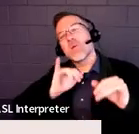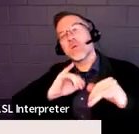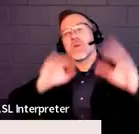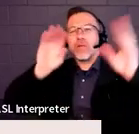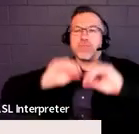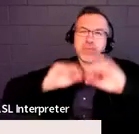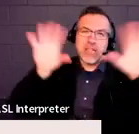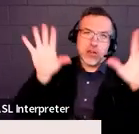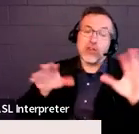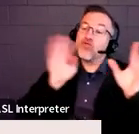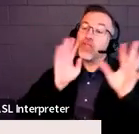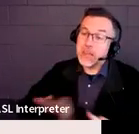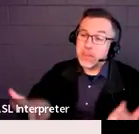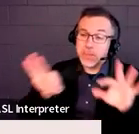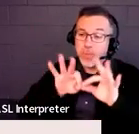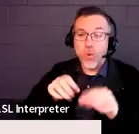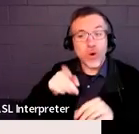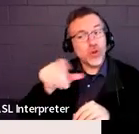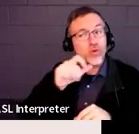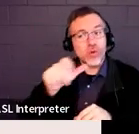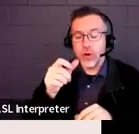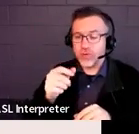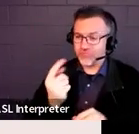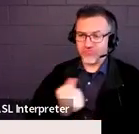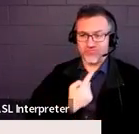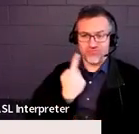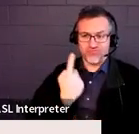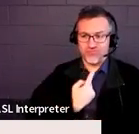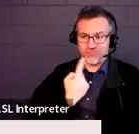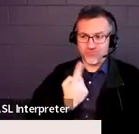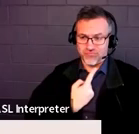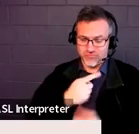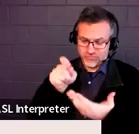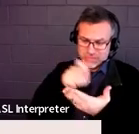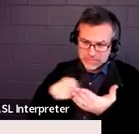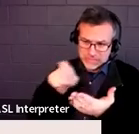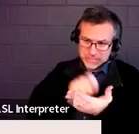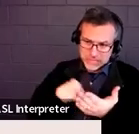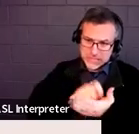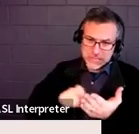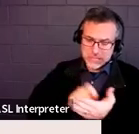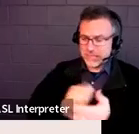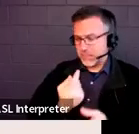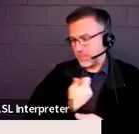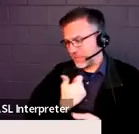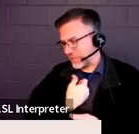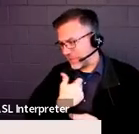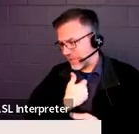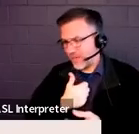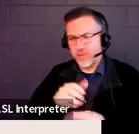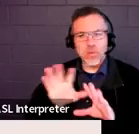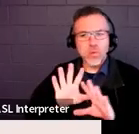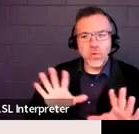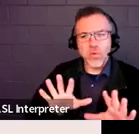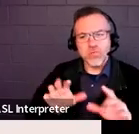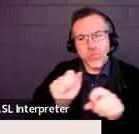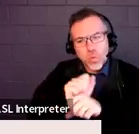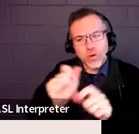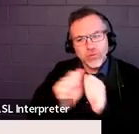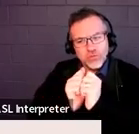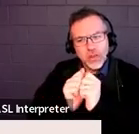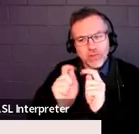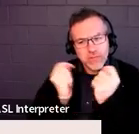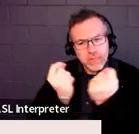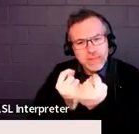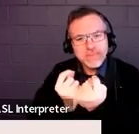in a silo, and leading with the position of strength, always looking at that IEP and thinking to yourself,